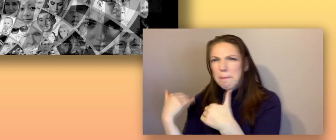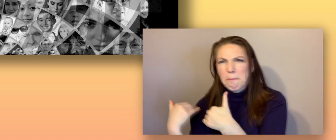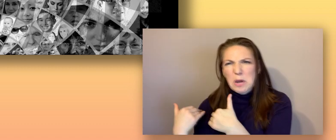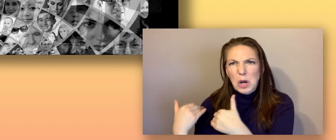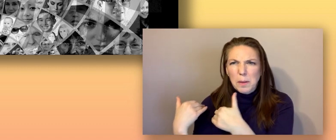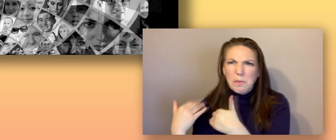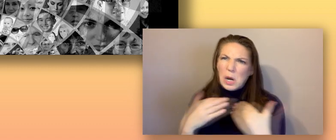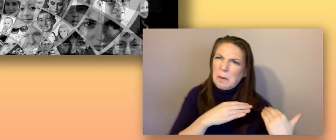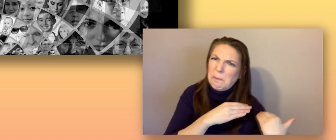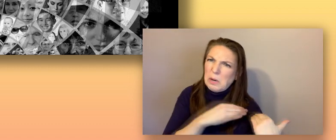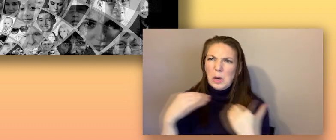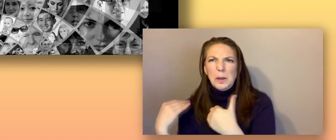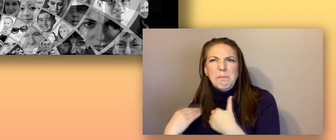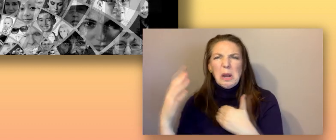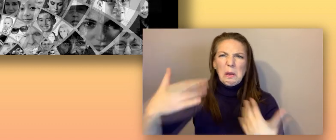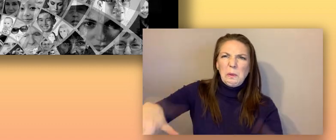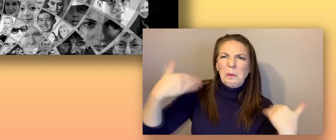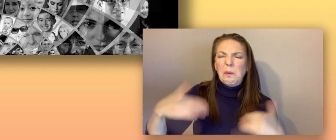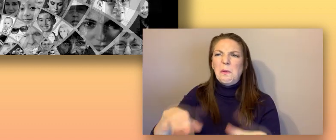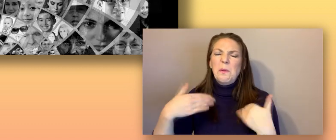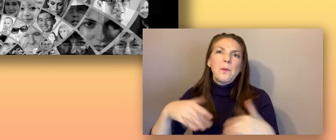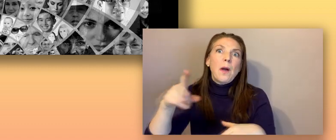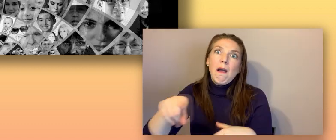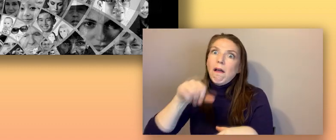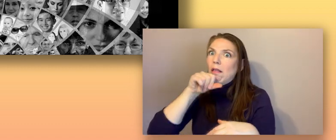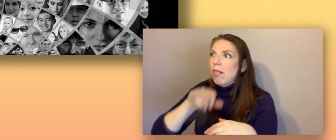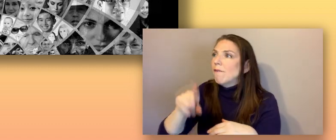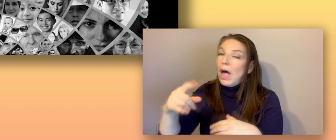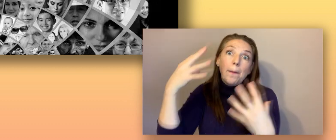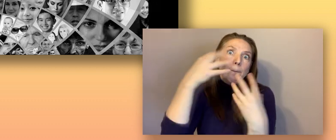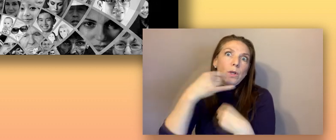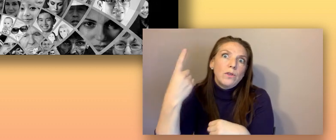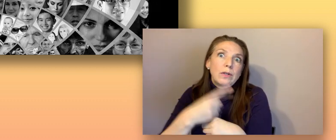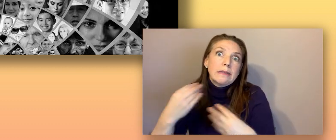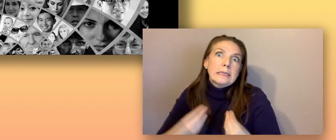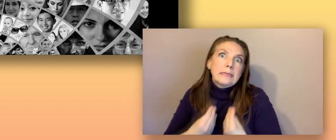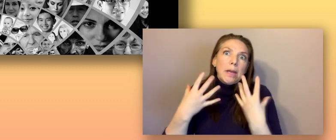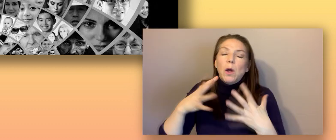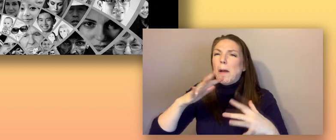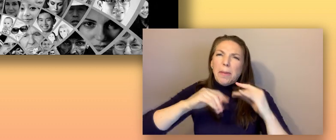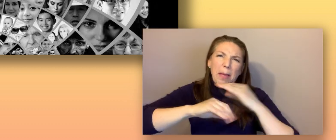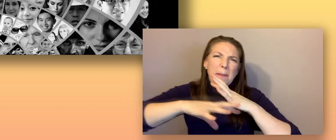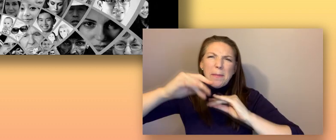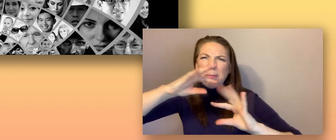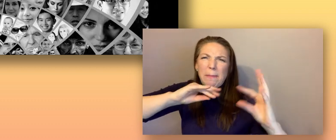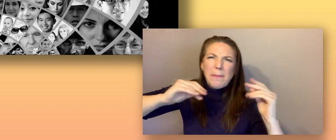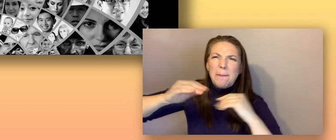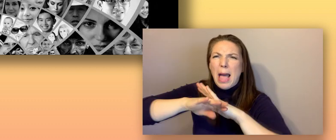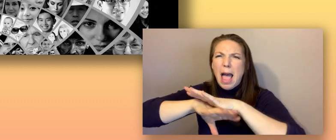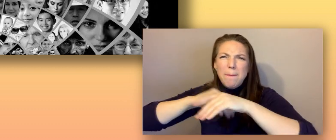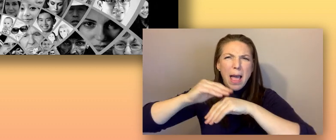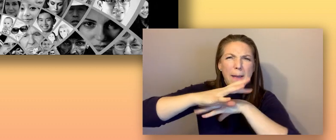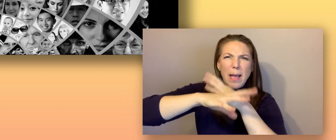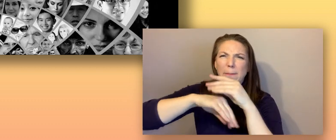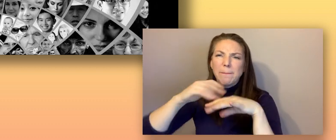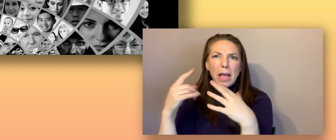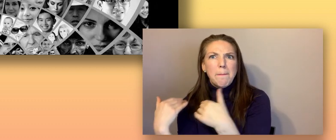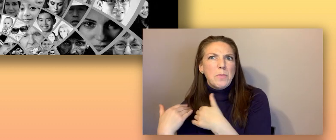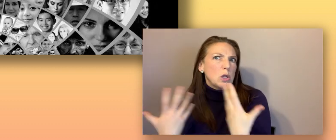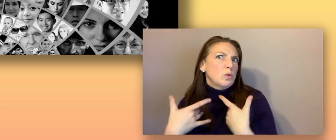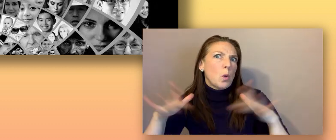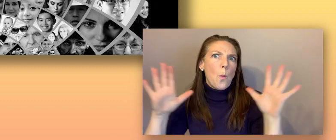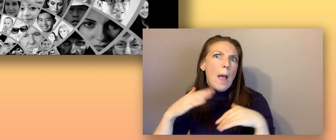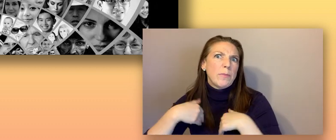as a burden. Your loved one be a burden. Dignity. You wouldn't Want to be a burden. And